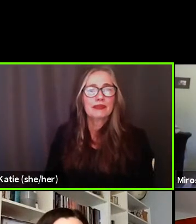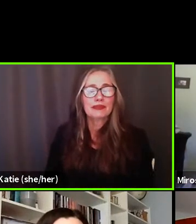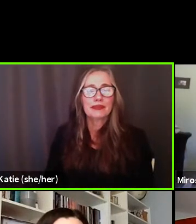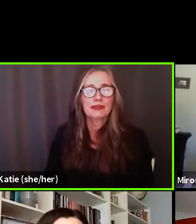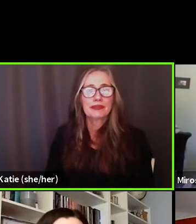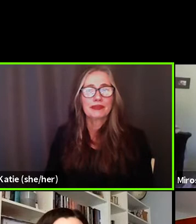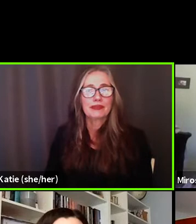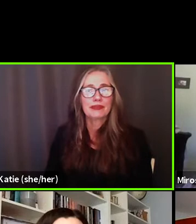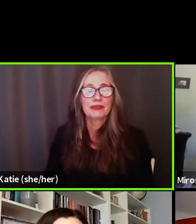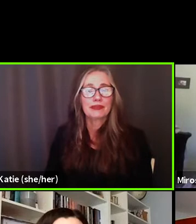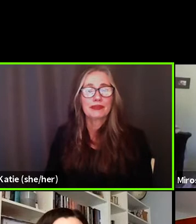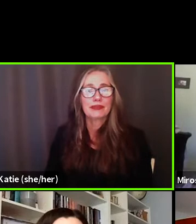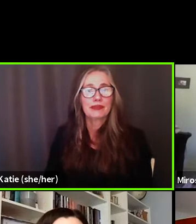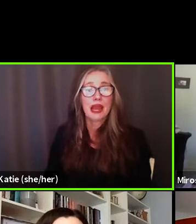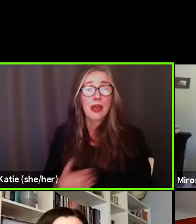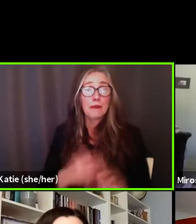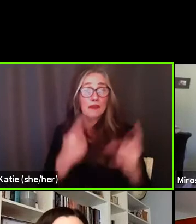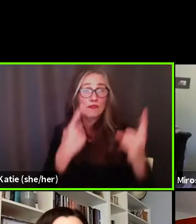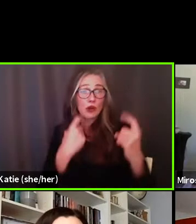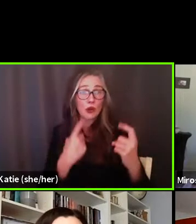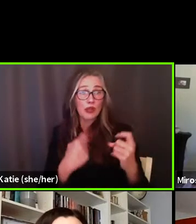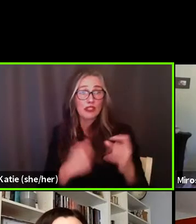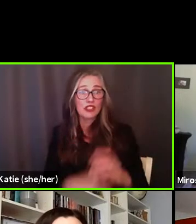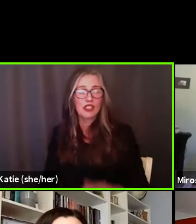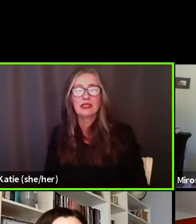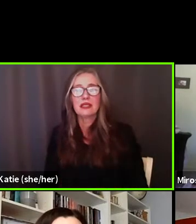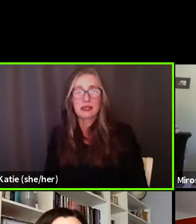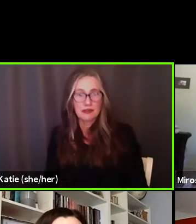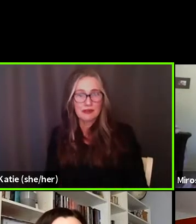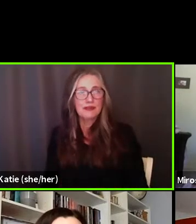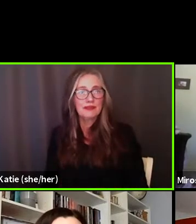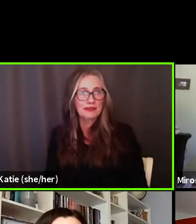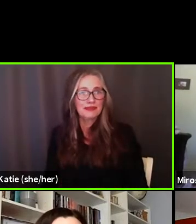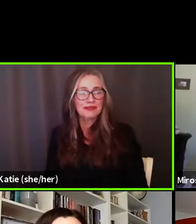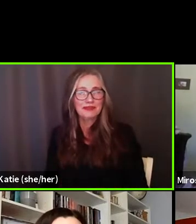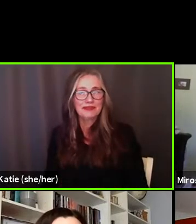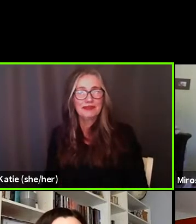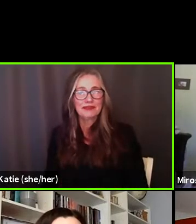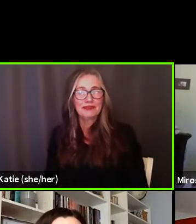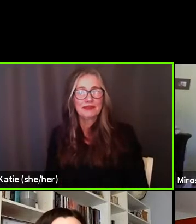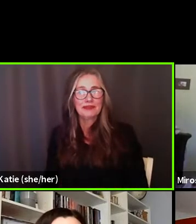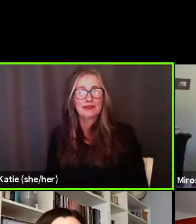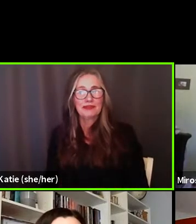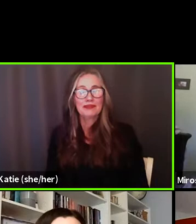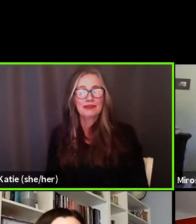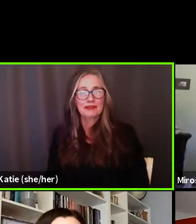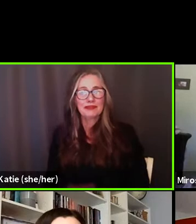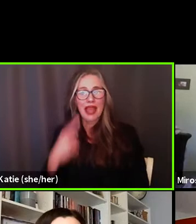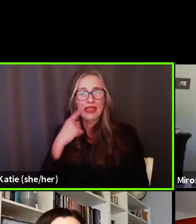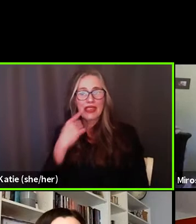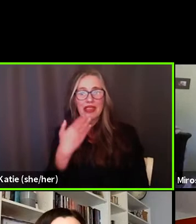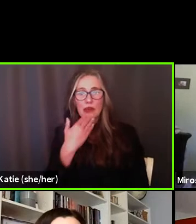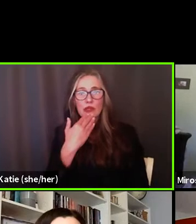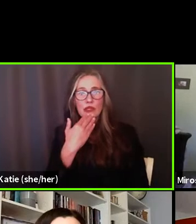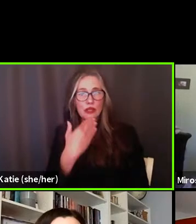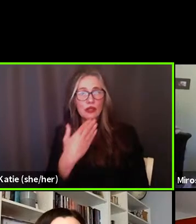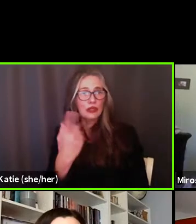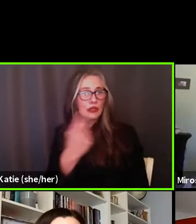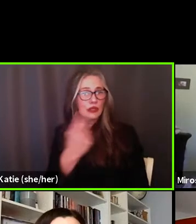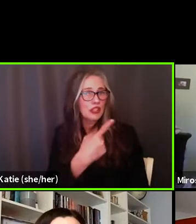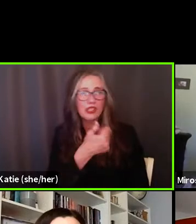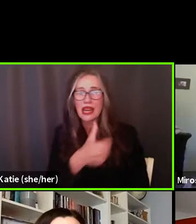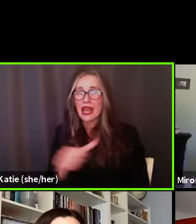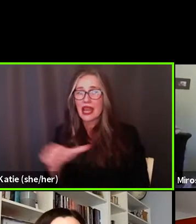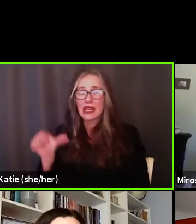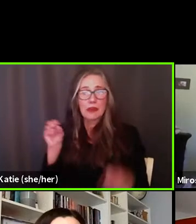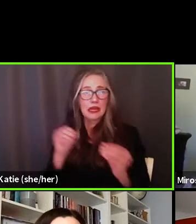before we take any questions i think um that was a very good question or proposition if there's anybody else on the panel today who wants